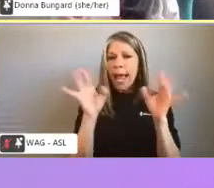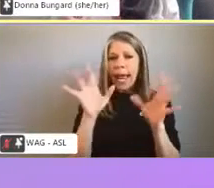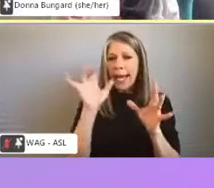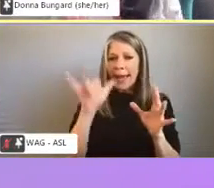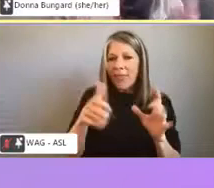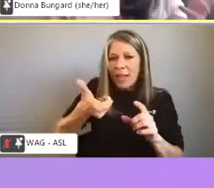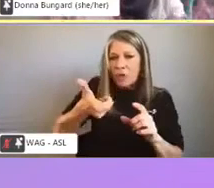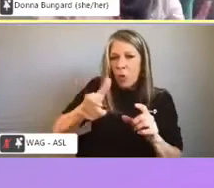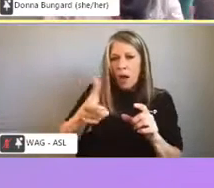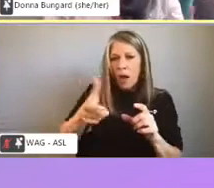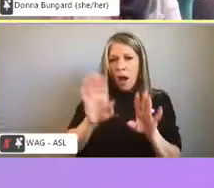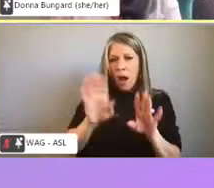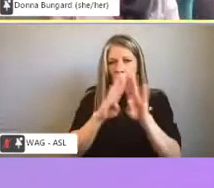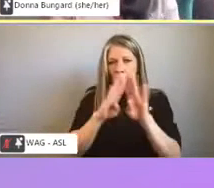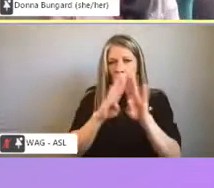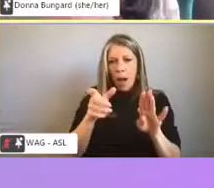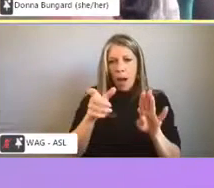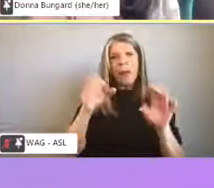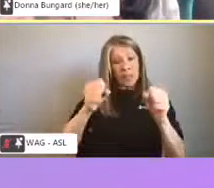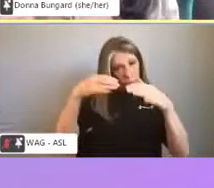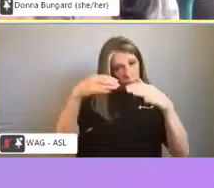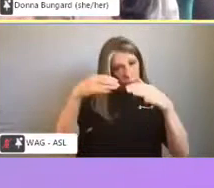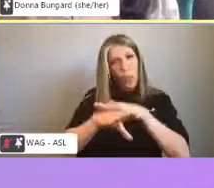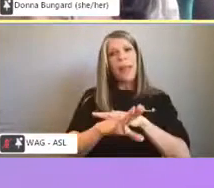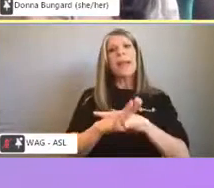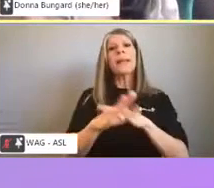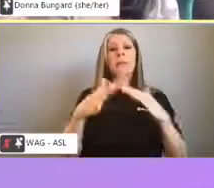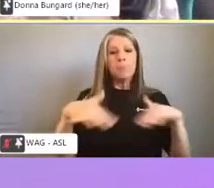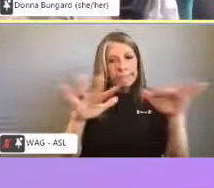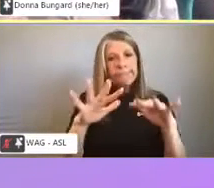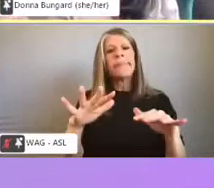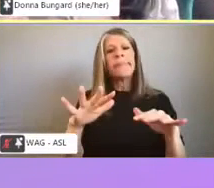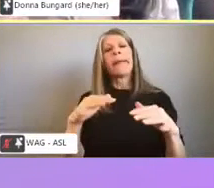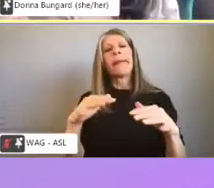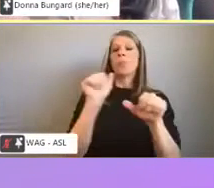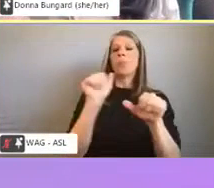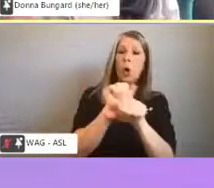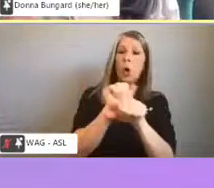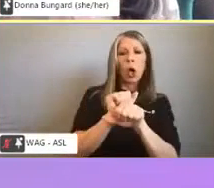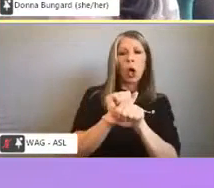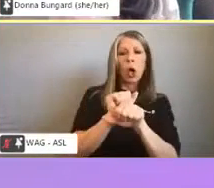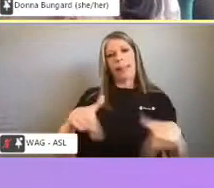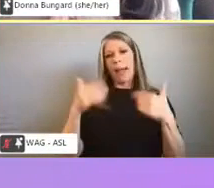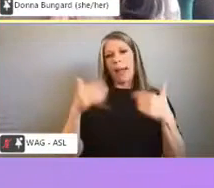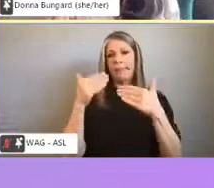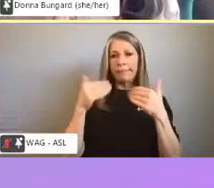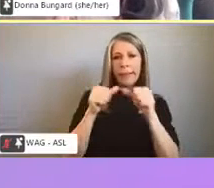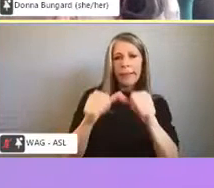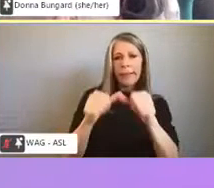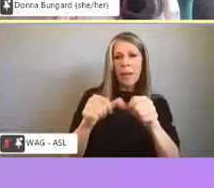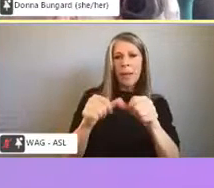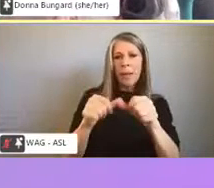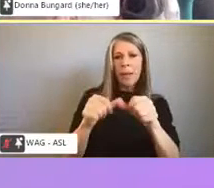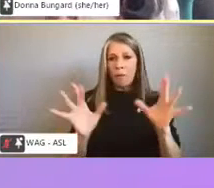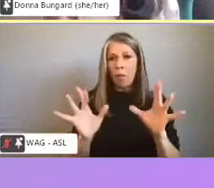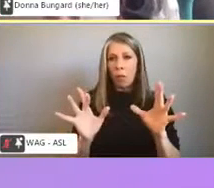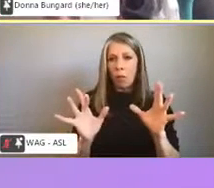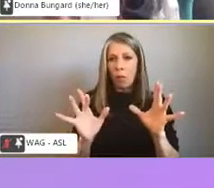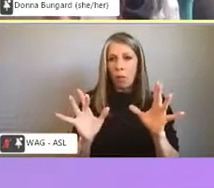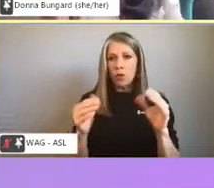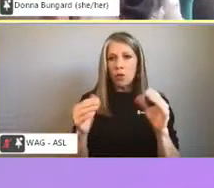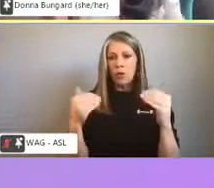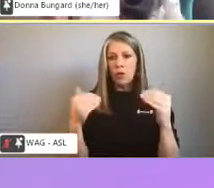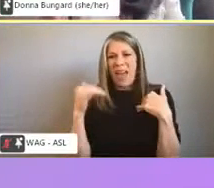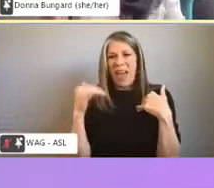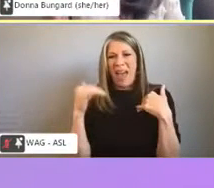doorknob. I was able to get into my space and perform my work, and life went on. But it was awful to have